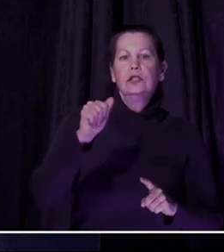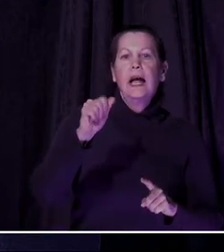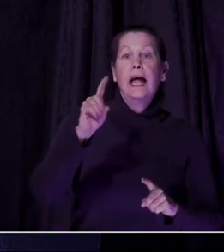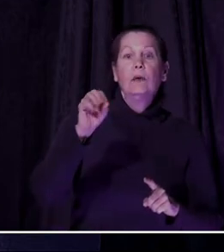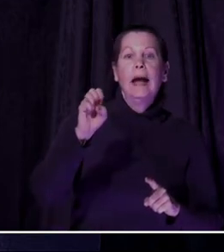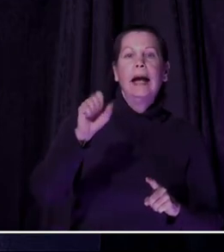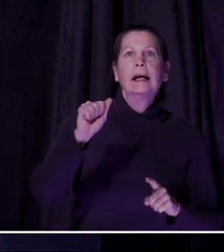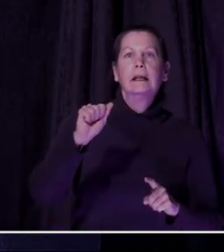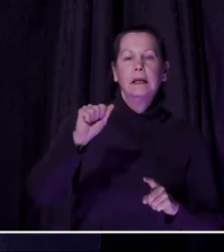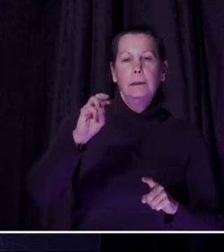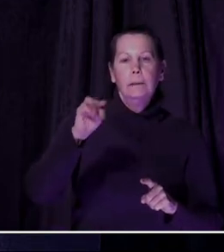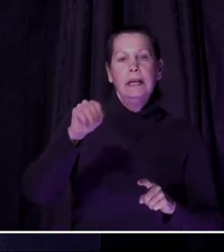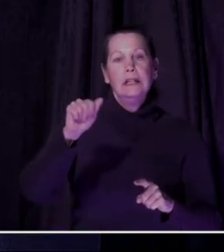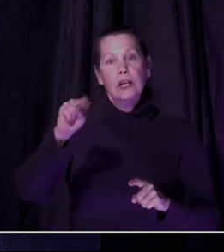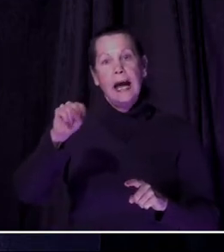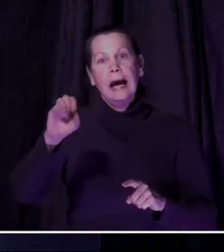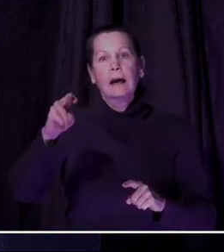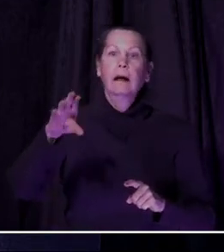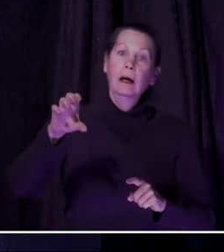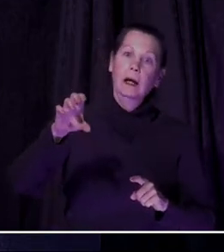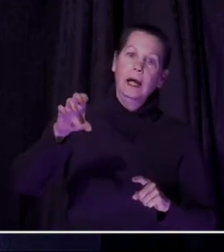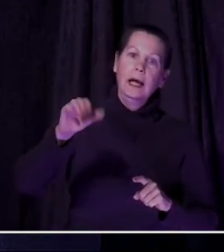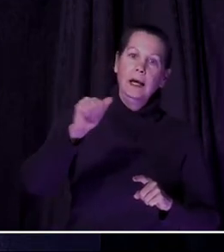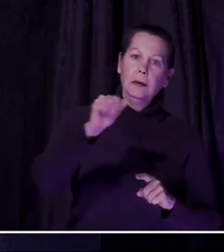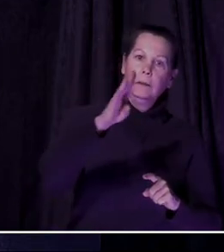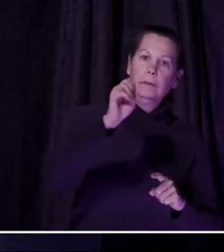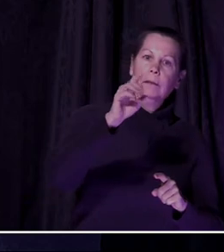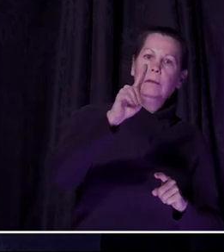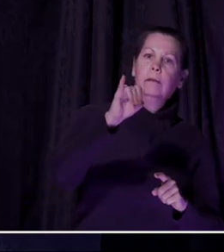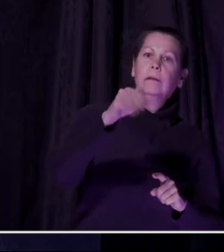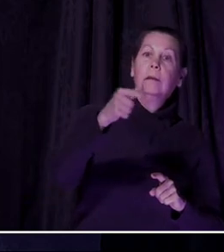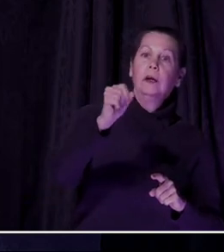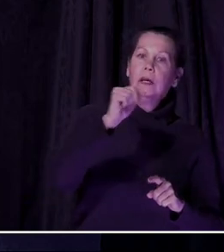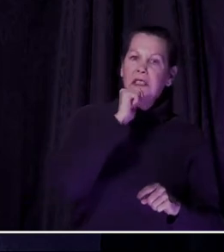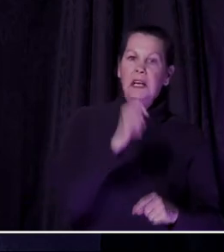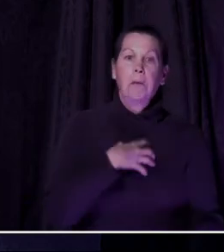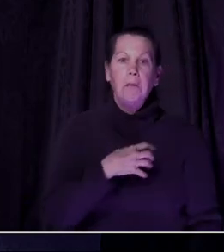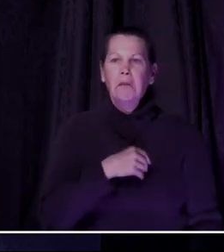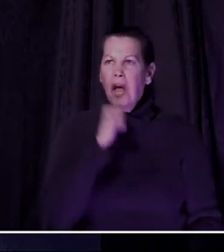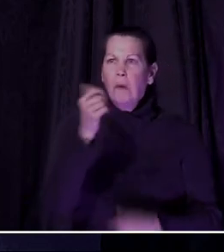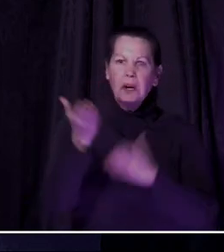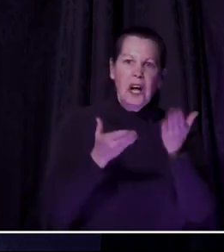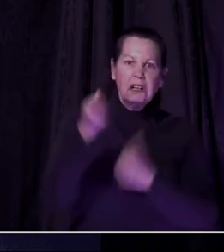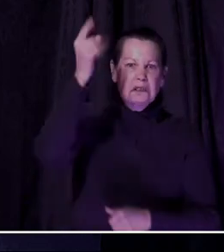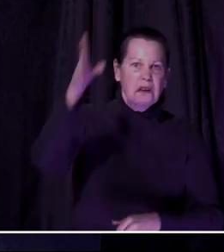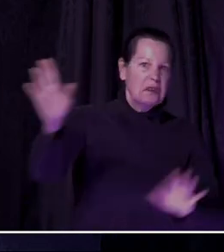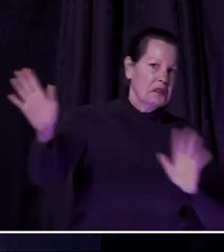they didn't put up a fuss. They didn't say, no, we're not going to serve you. No,